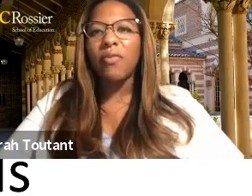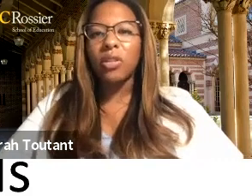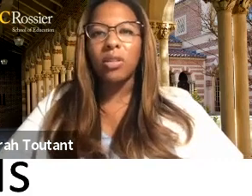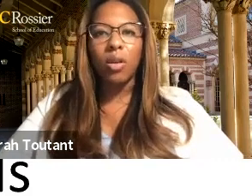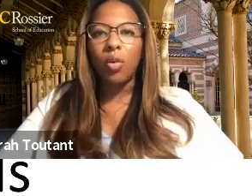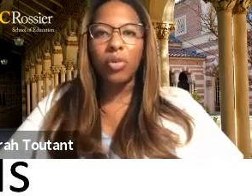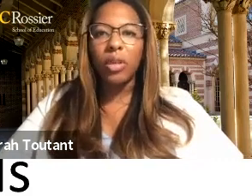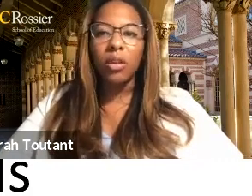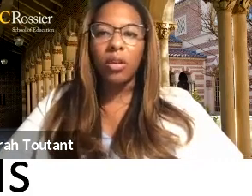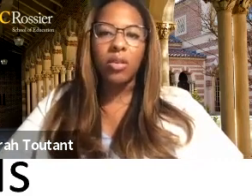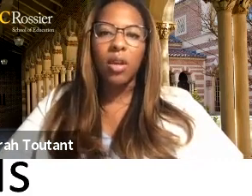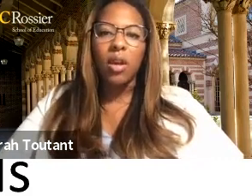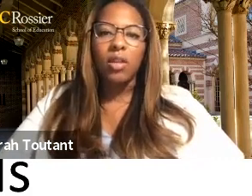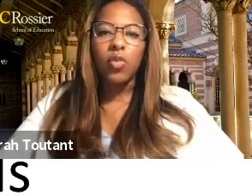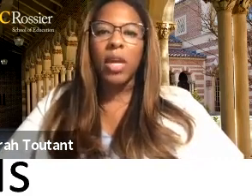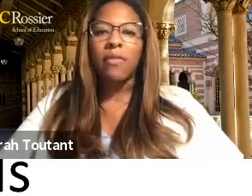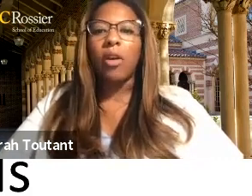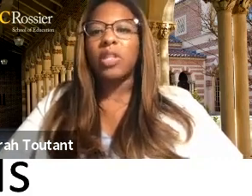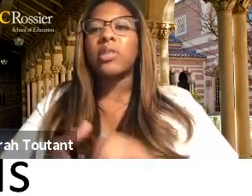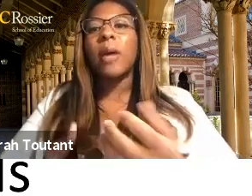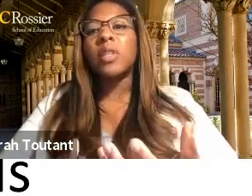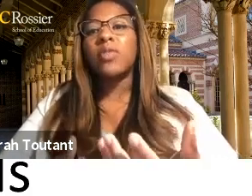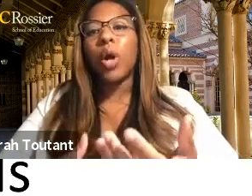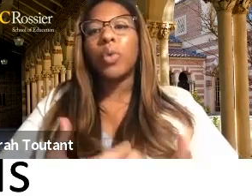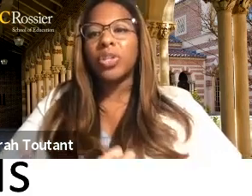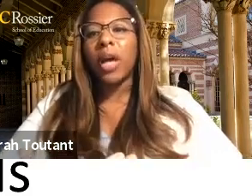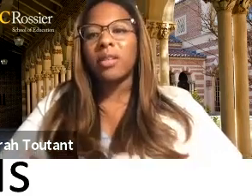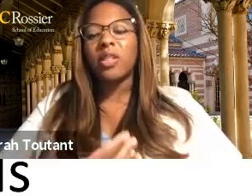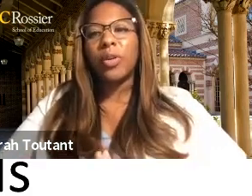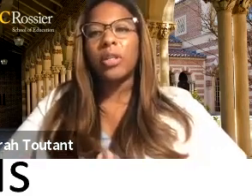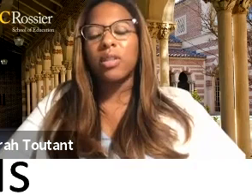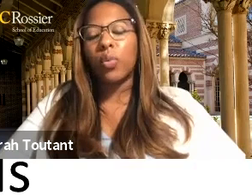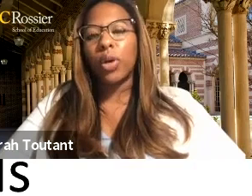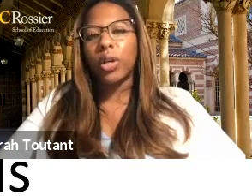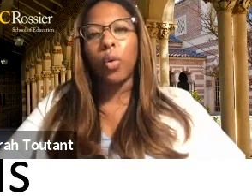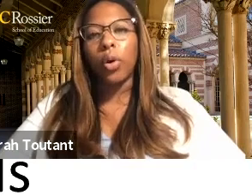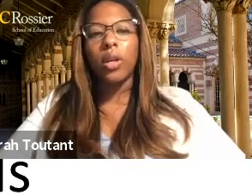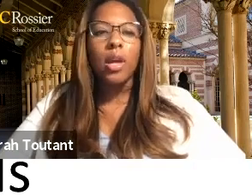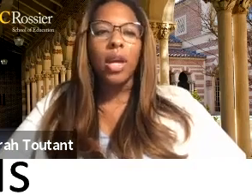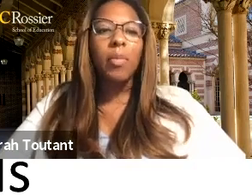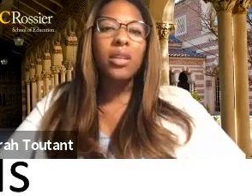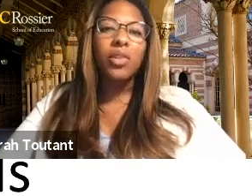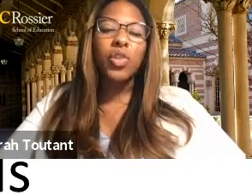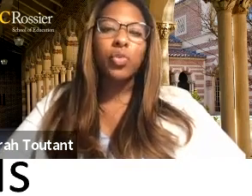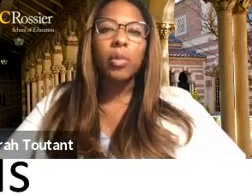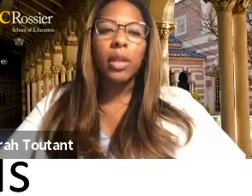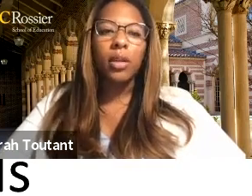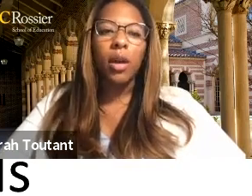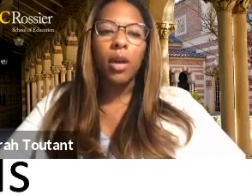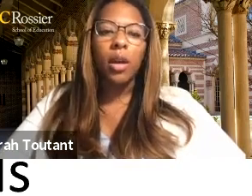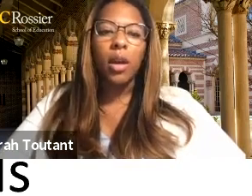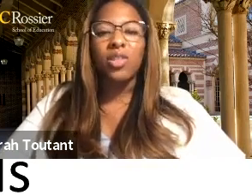our efforts over the years to make faculty receptive to our racialized experiences were ignored. It made us